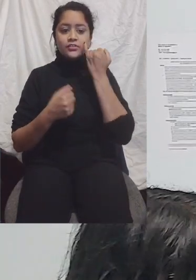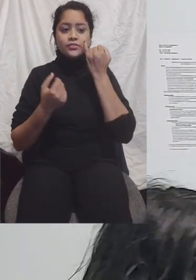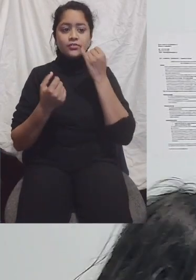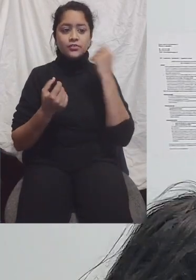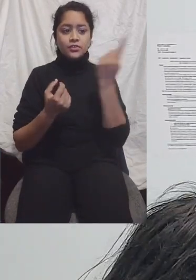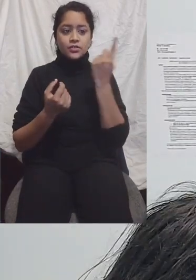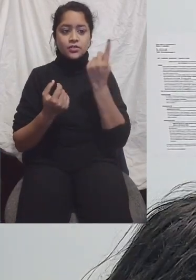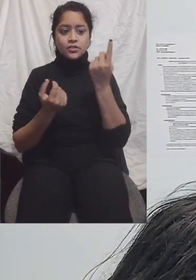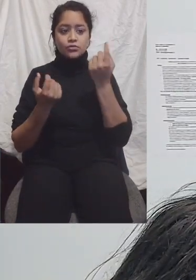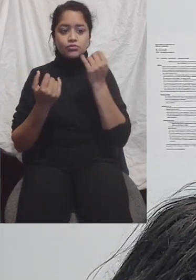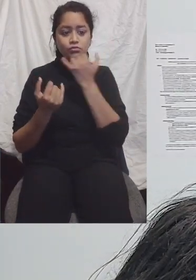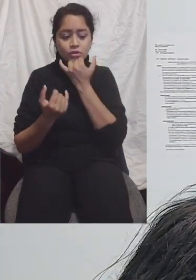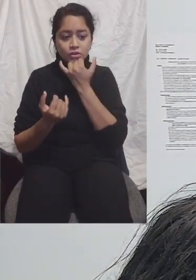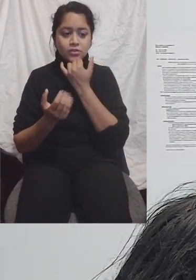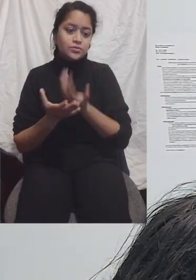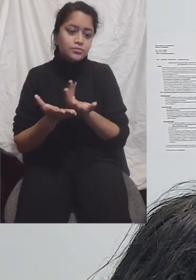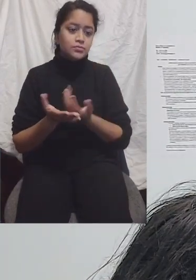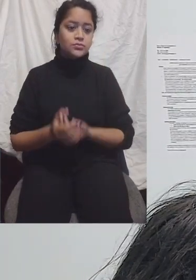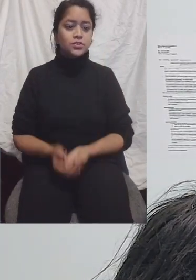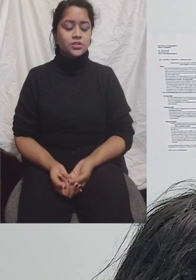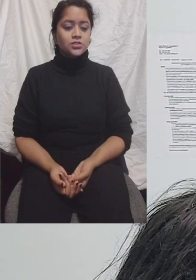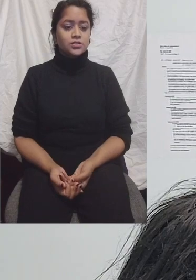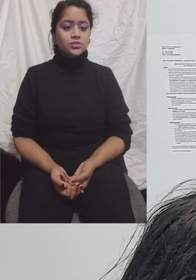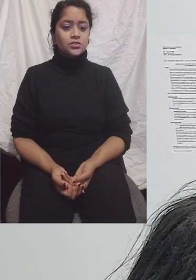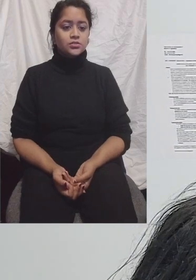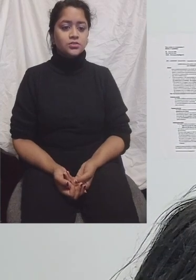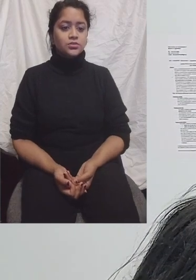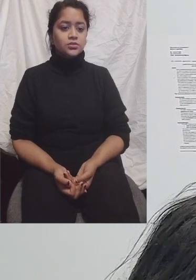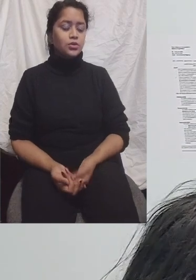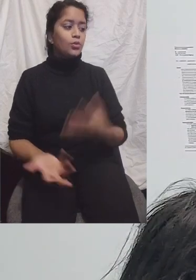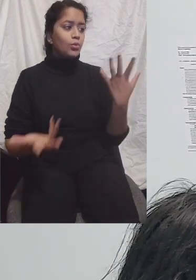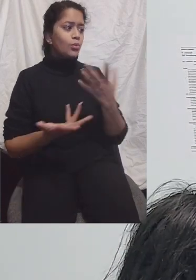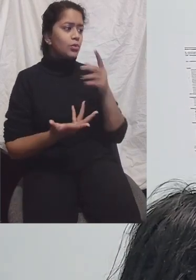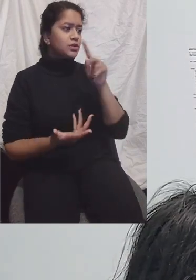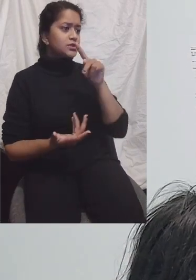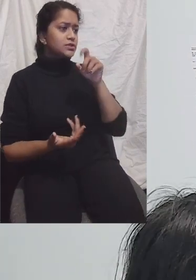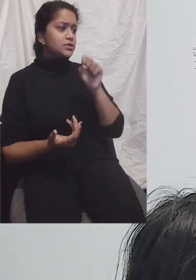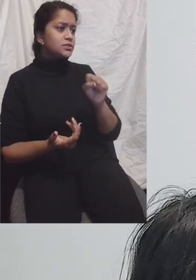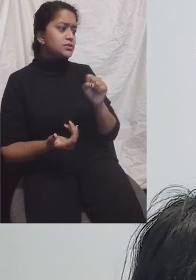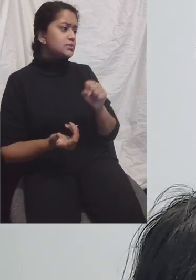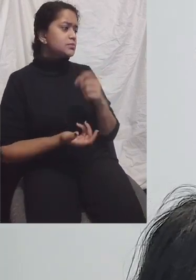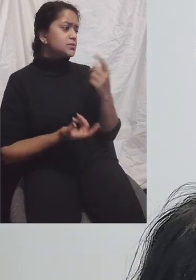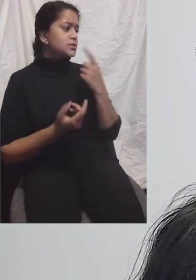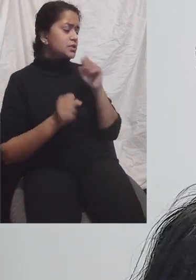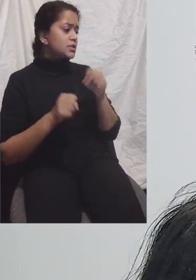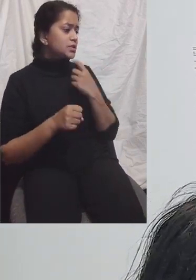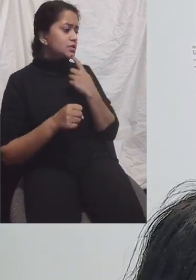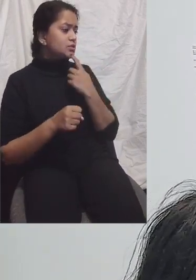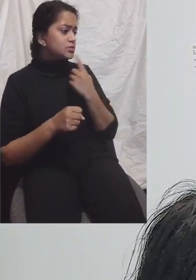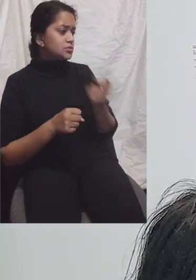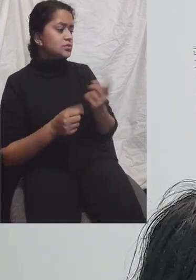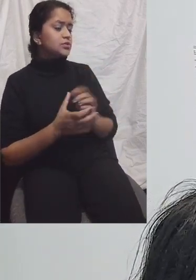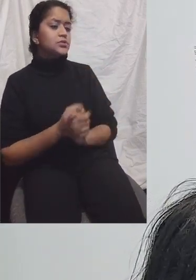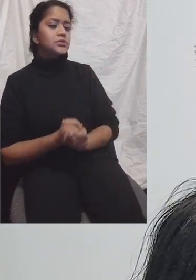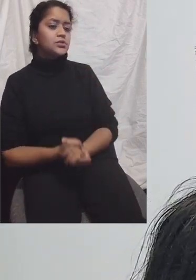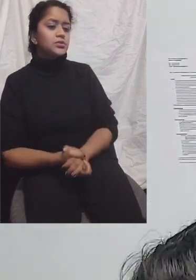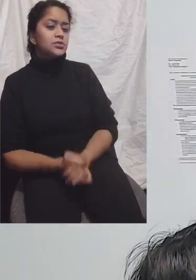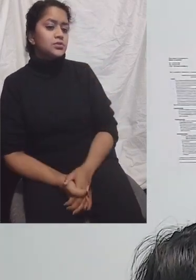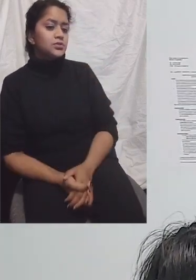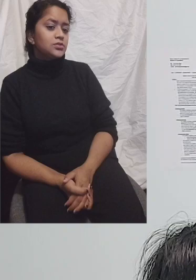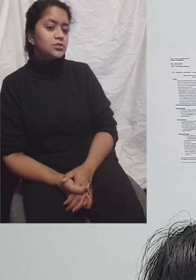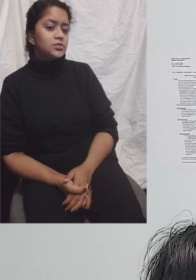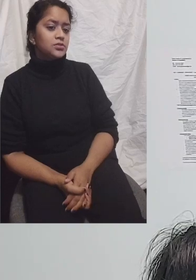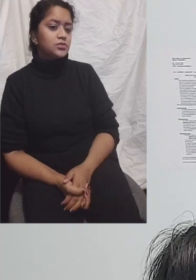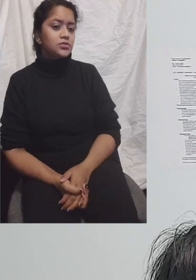if anything is amiss, we're catching it early to start treatment. Very